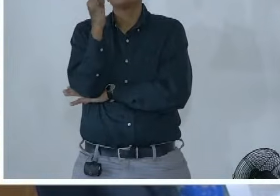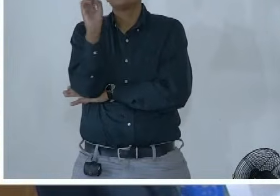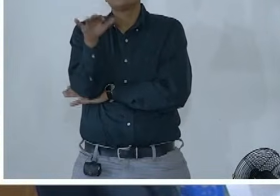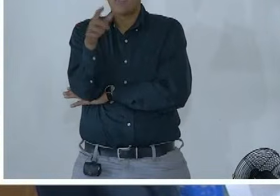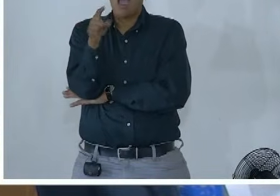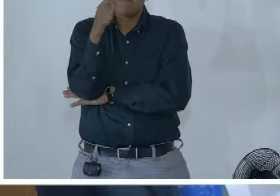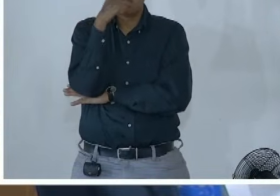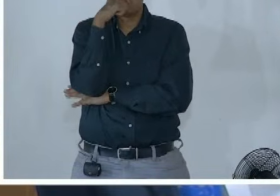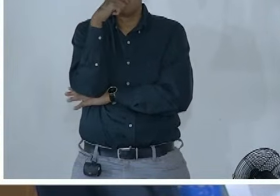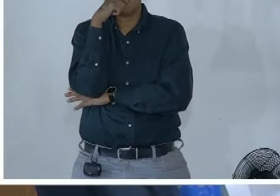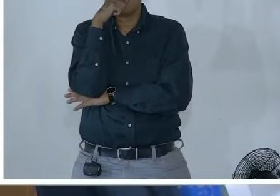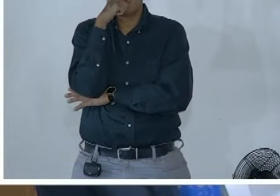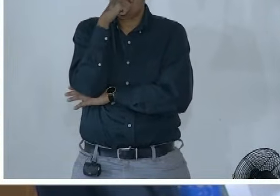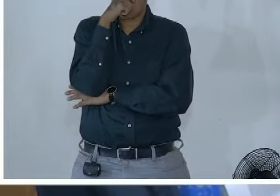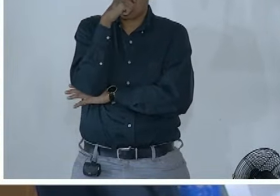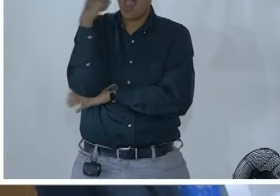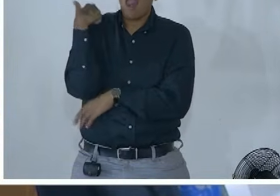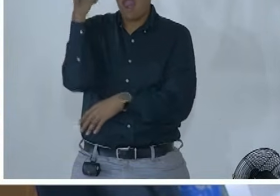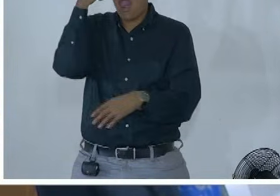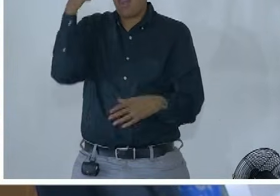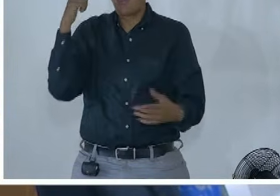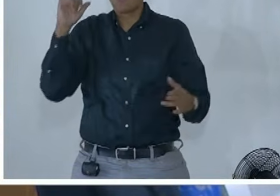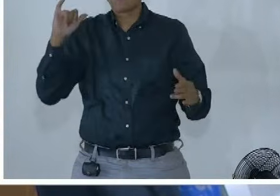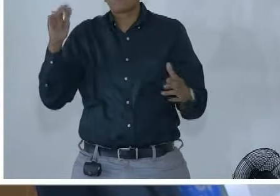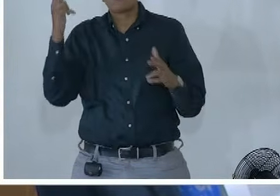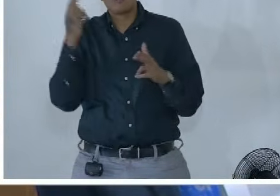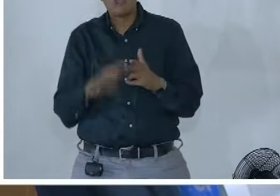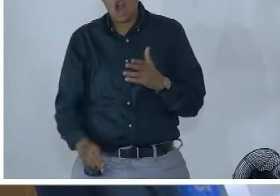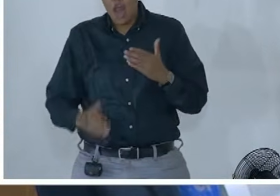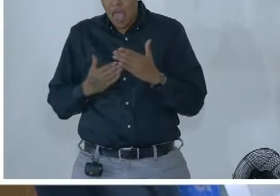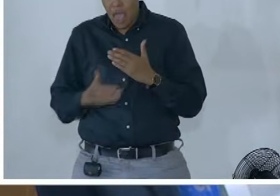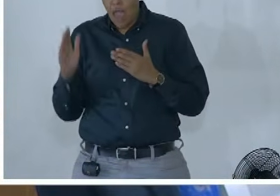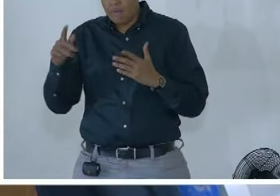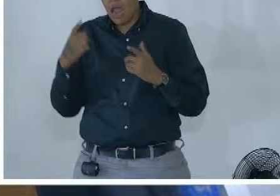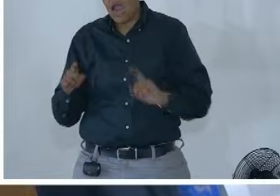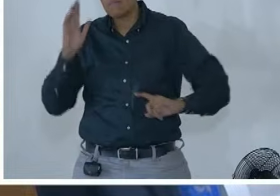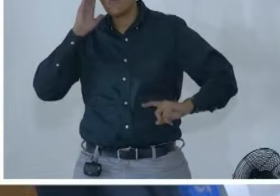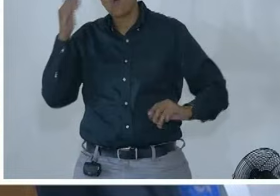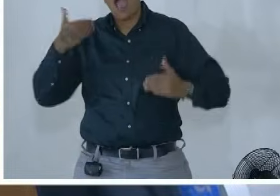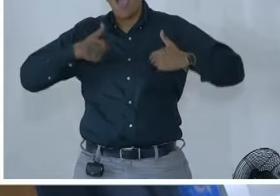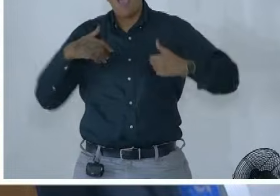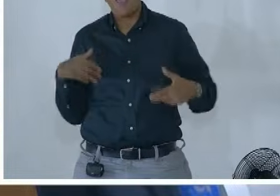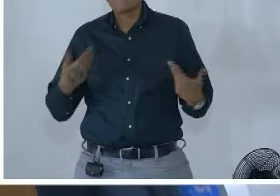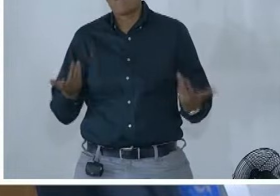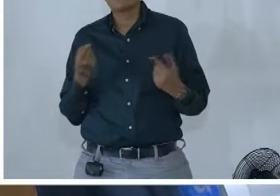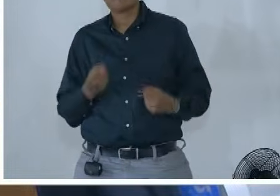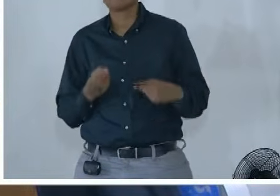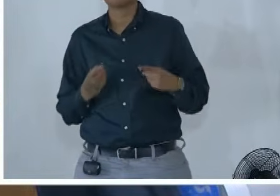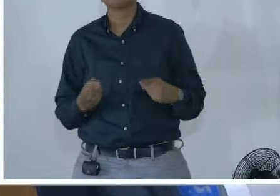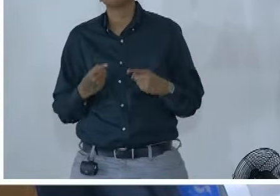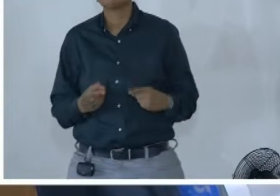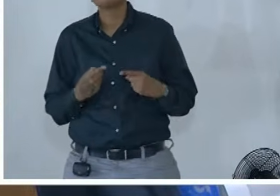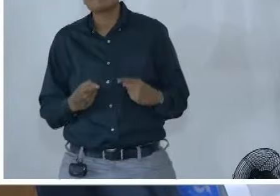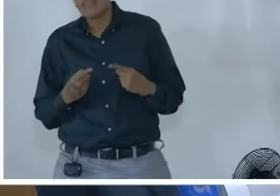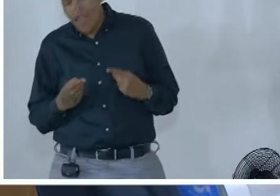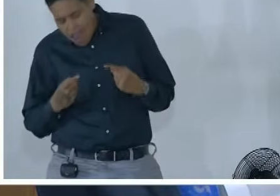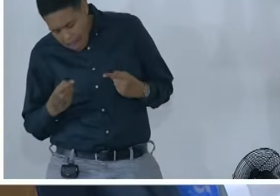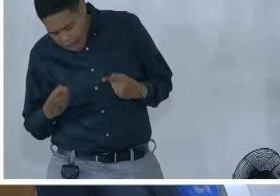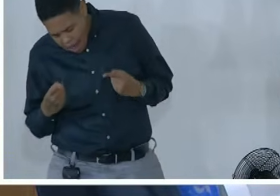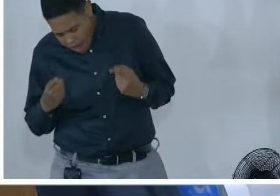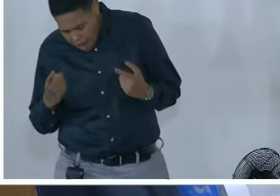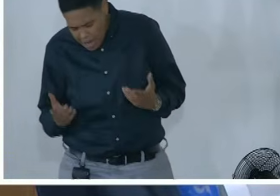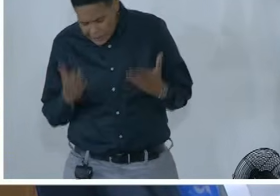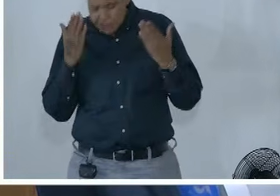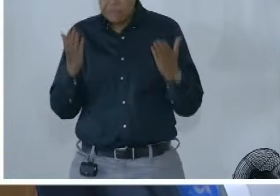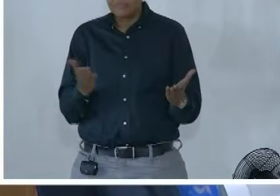think, I thought that shortly thereafter there would have been the submission of